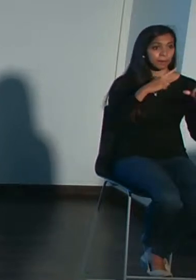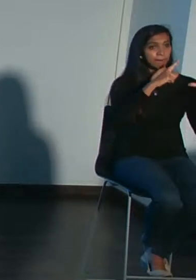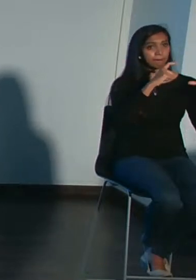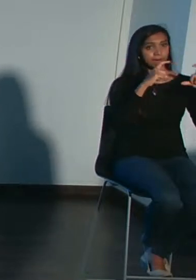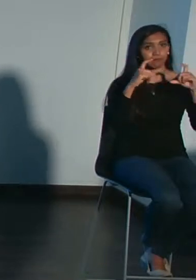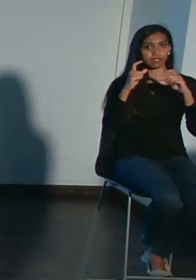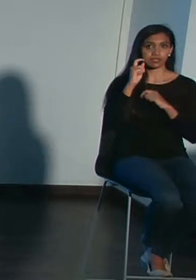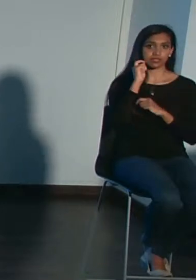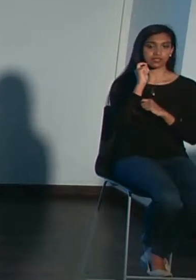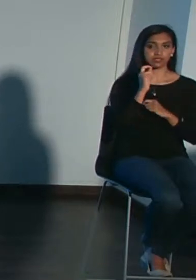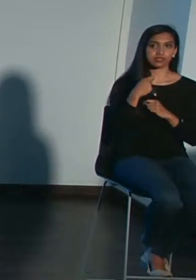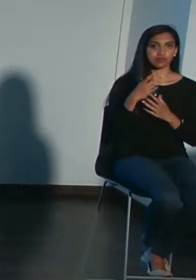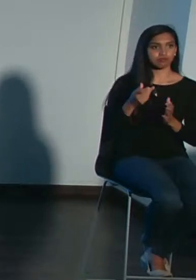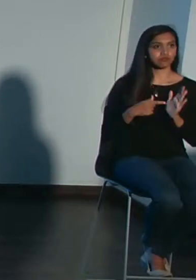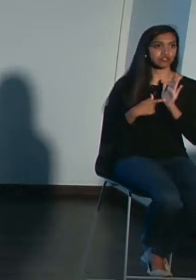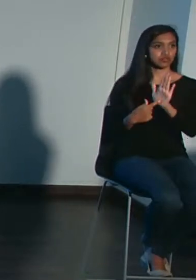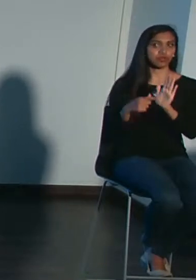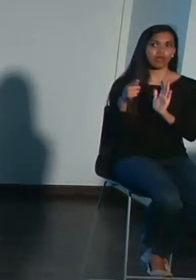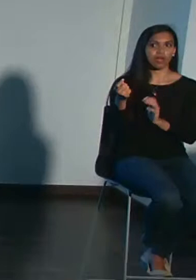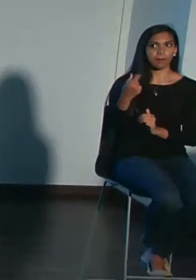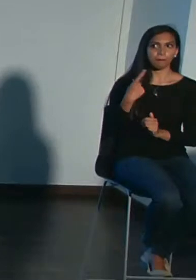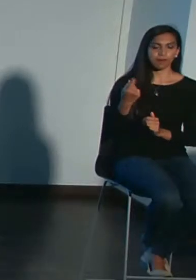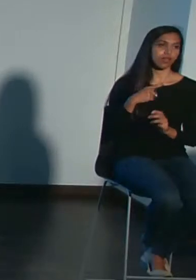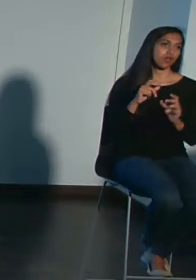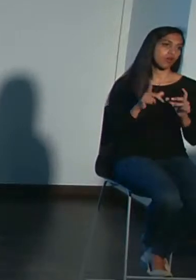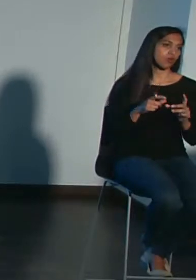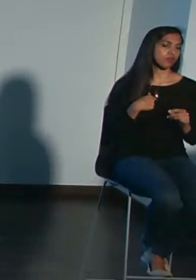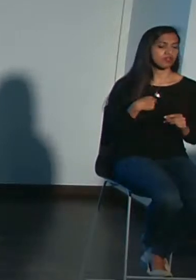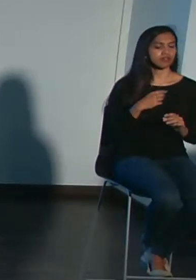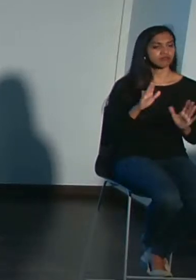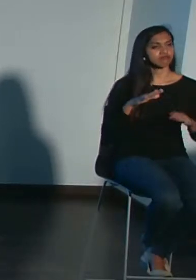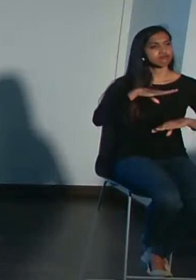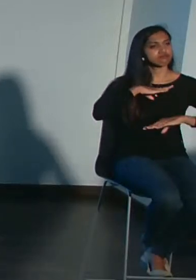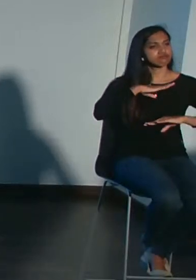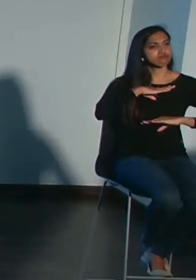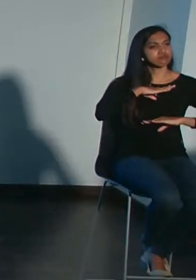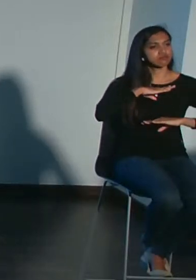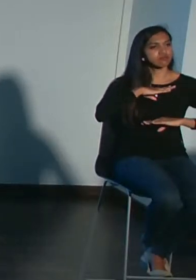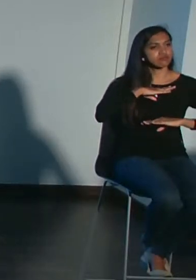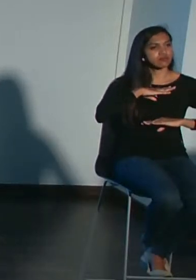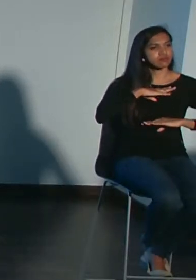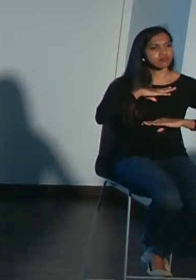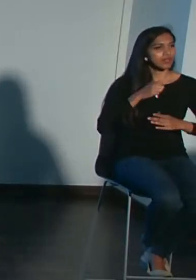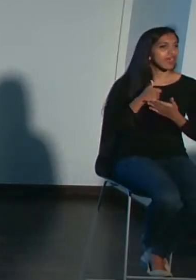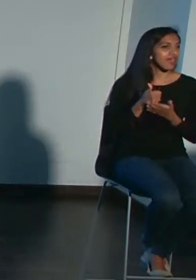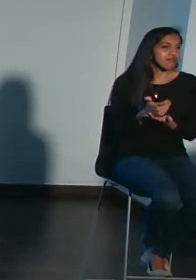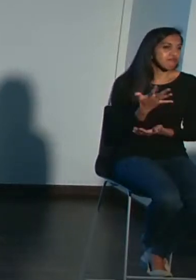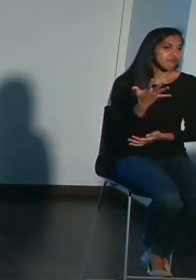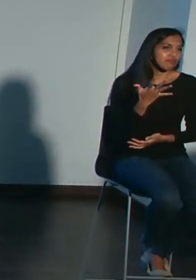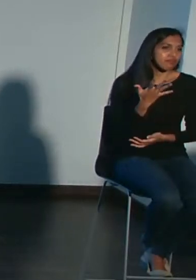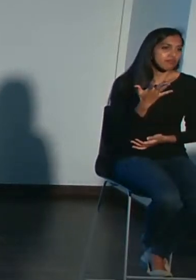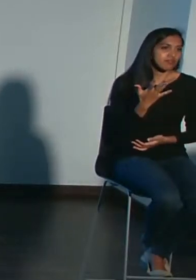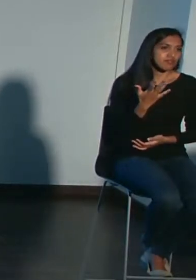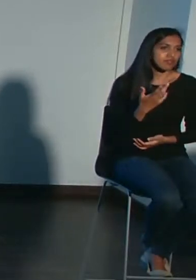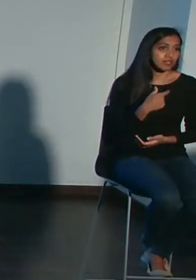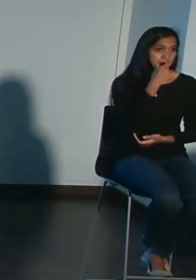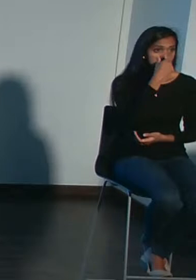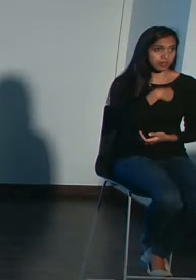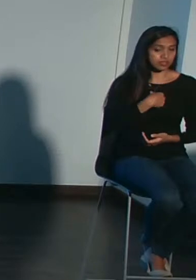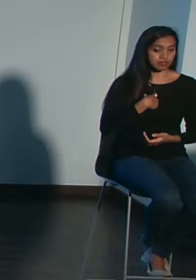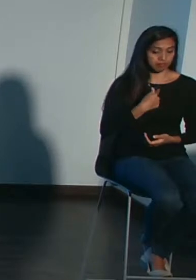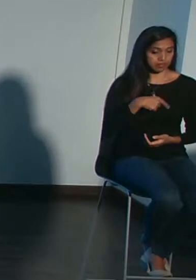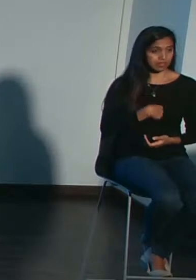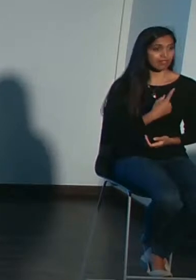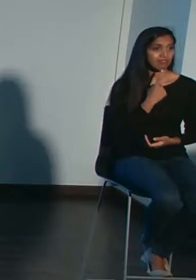mean, if I'm very honest, I'm not so sure it's as I would have liked it to be. Perhaps if